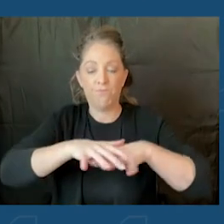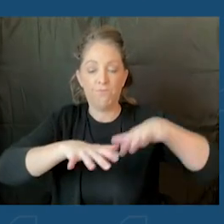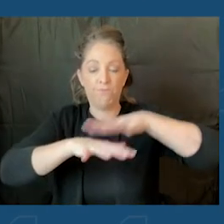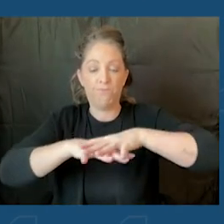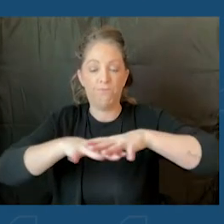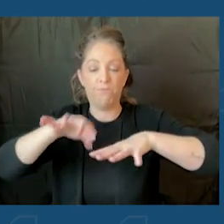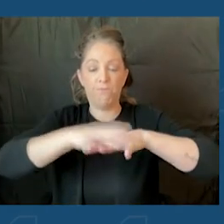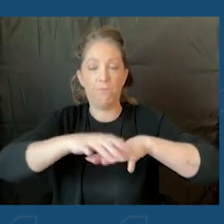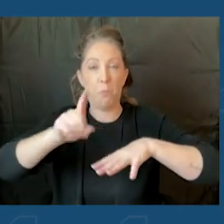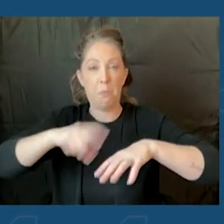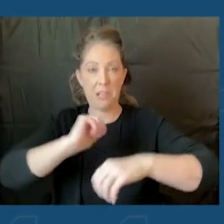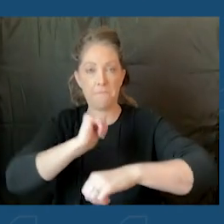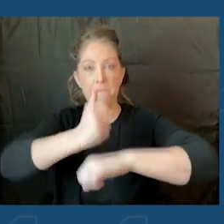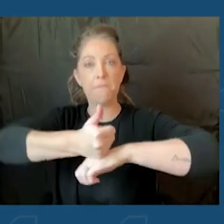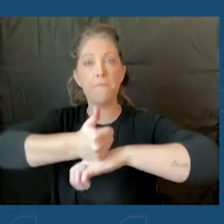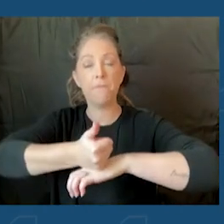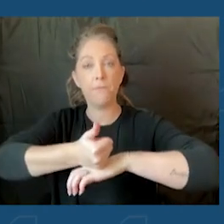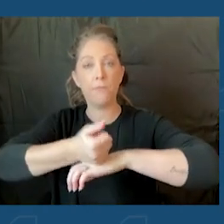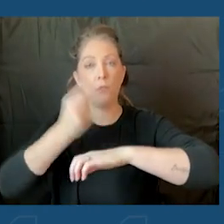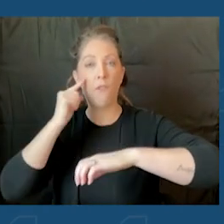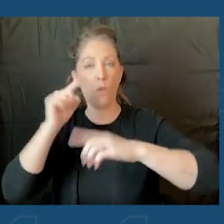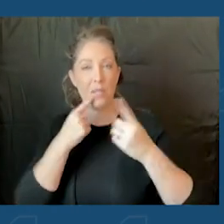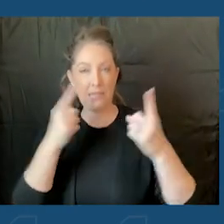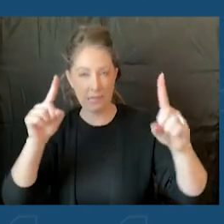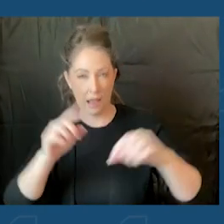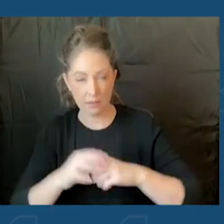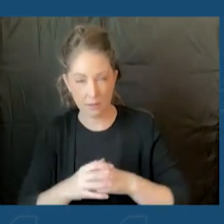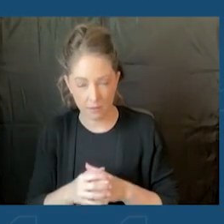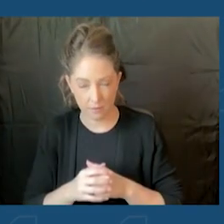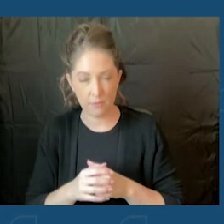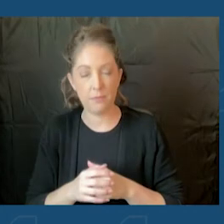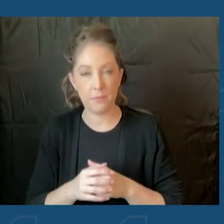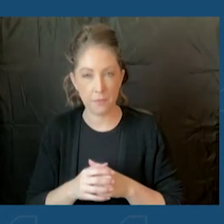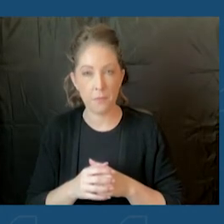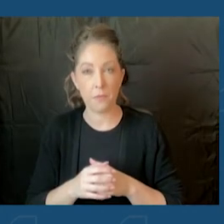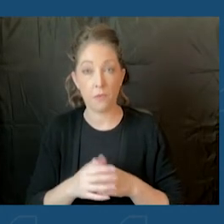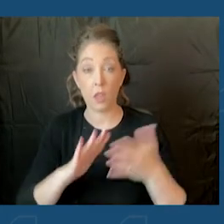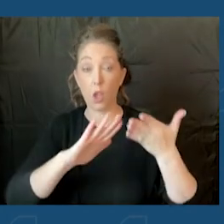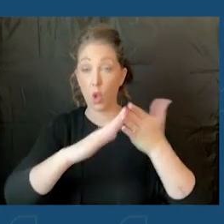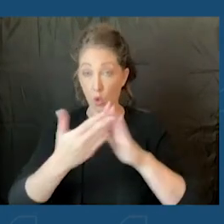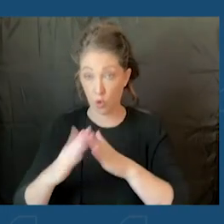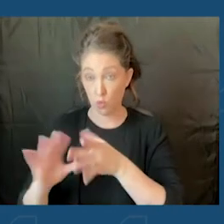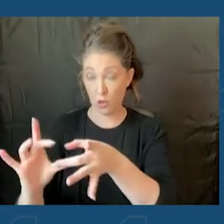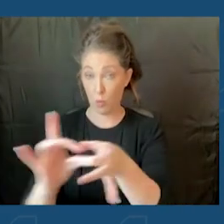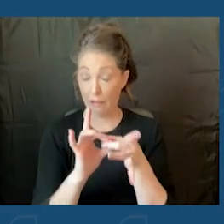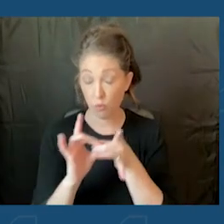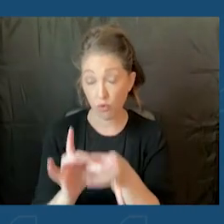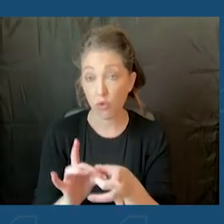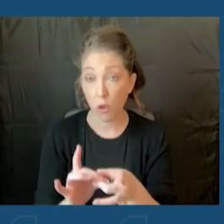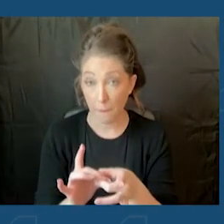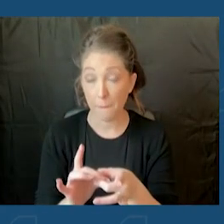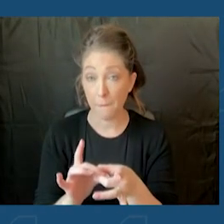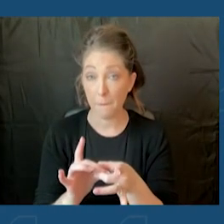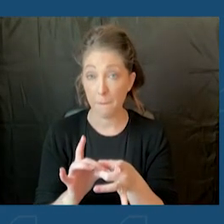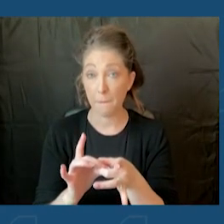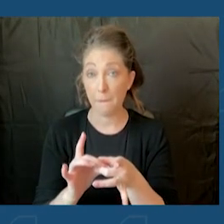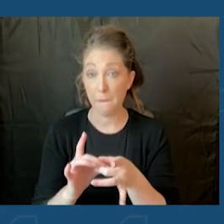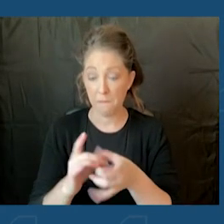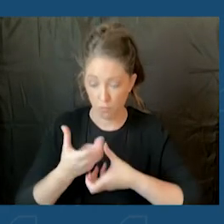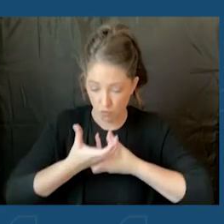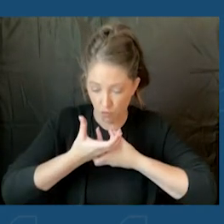place in order to have success. You have to have that community relationship, to build that public